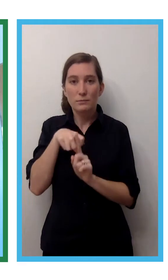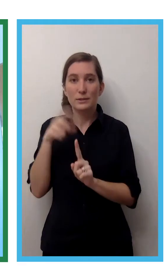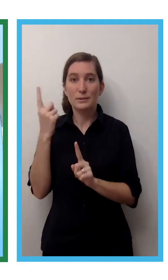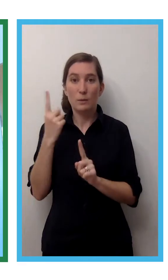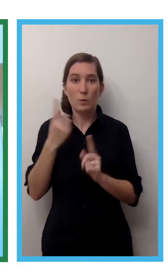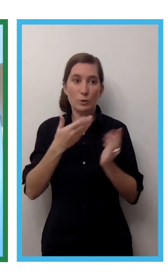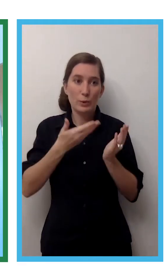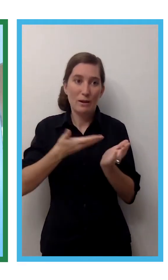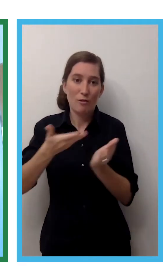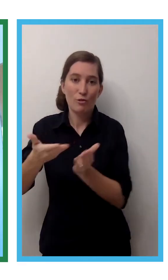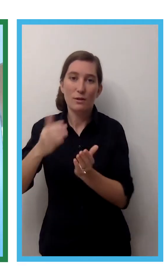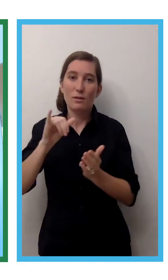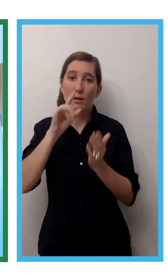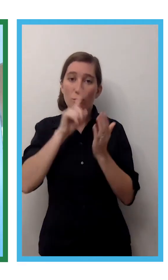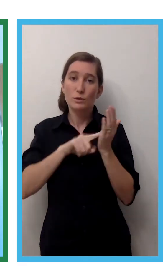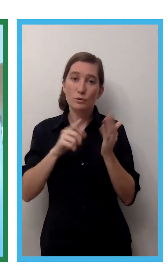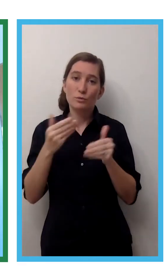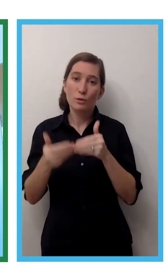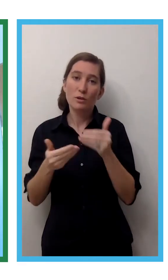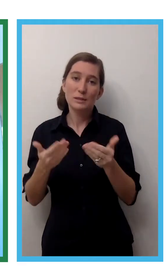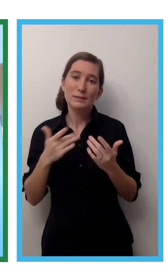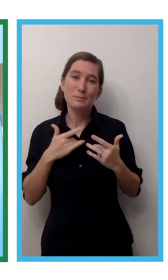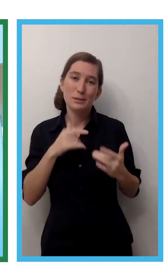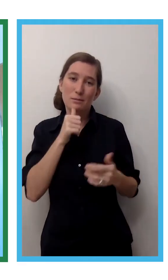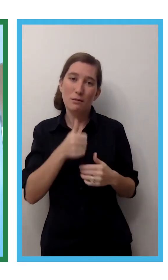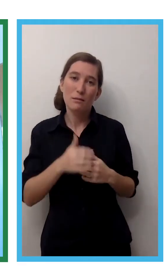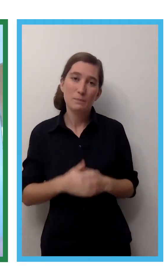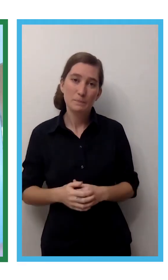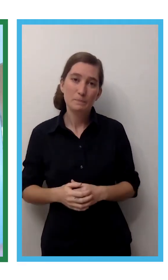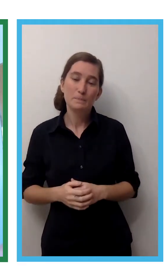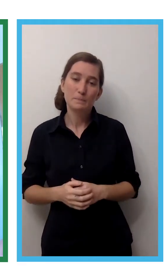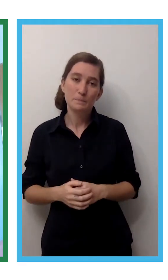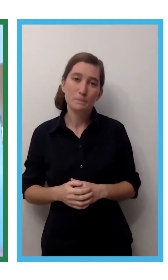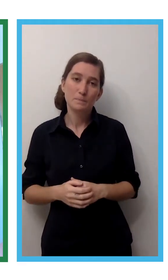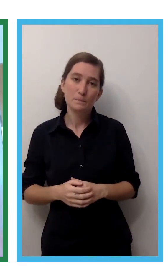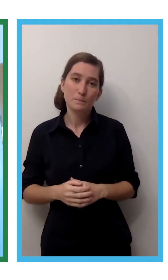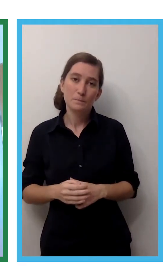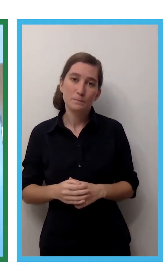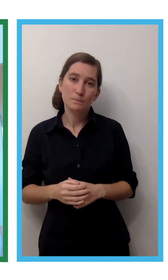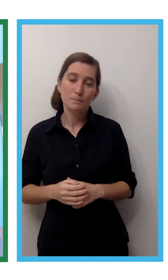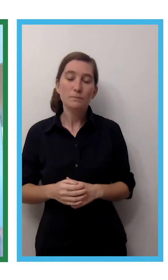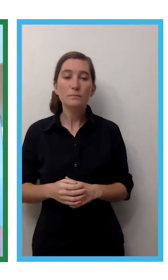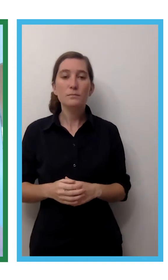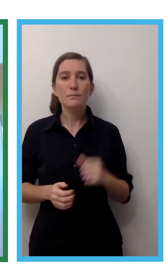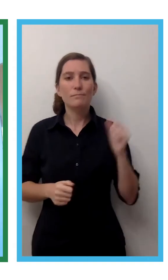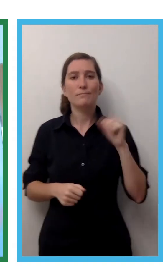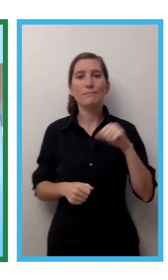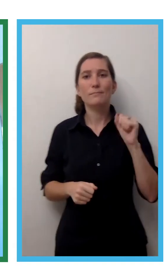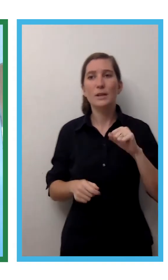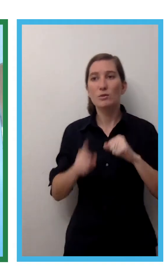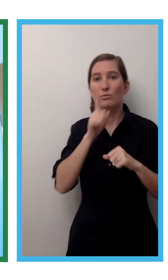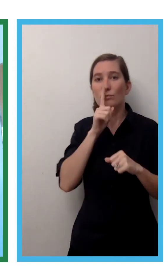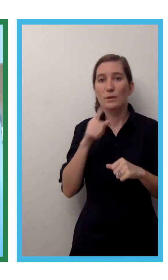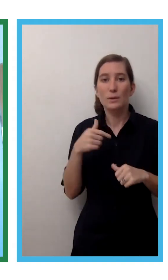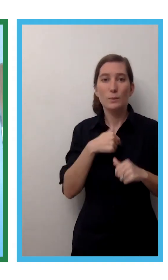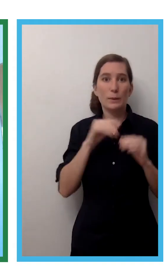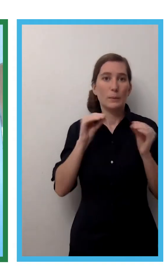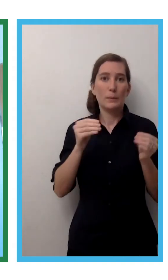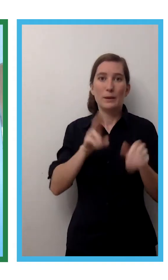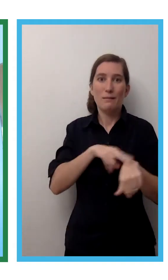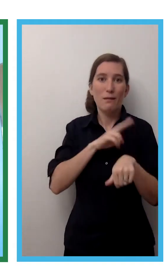of Canadian research body that you can go to and say, okay, we want this researched, go to it. It all has to be up